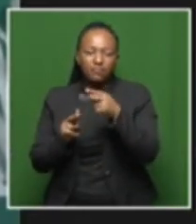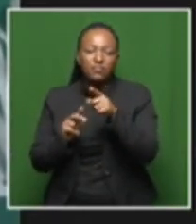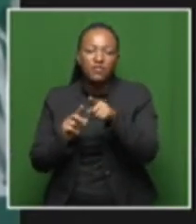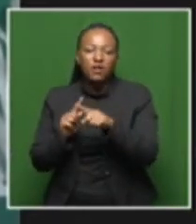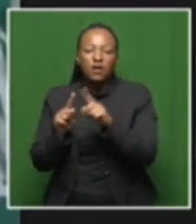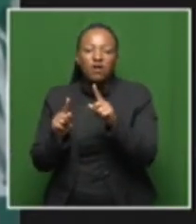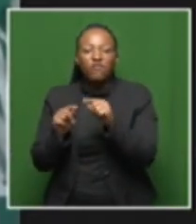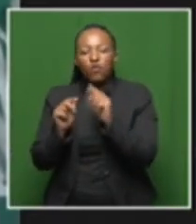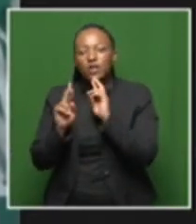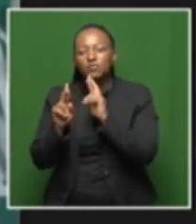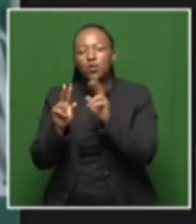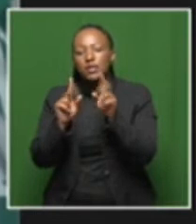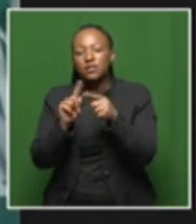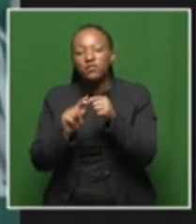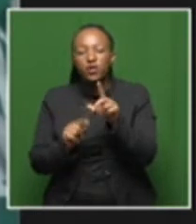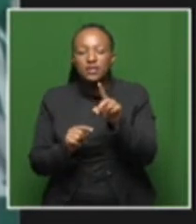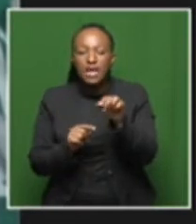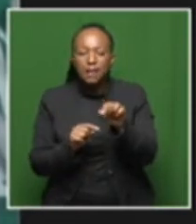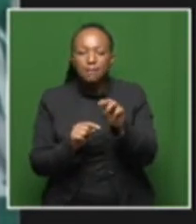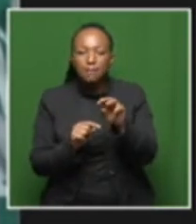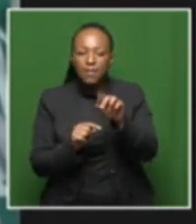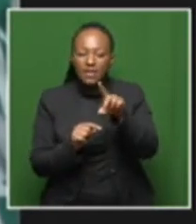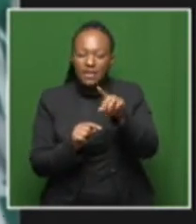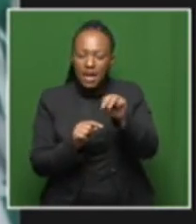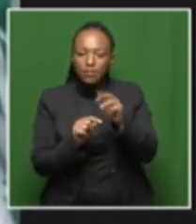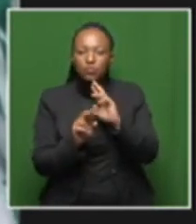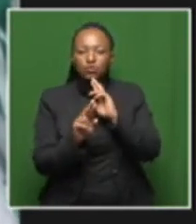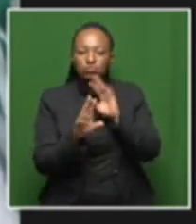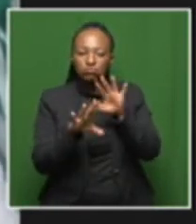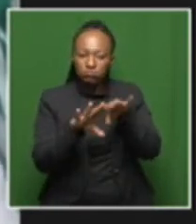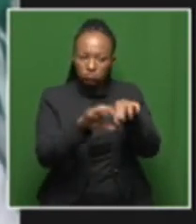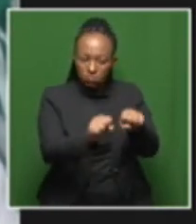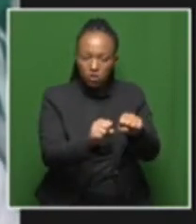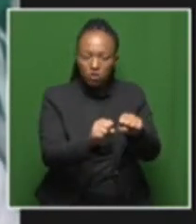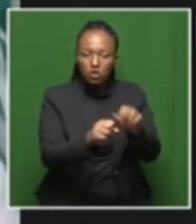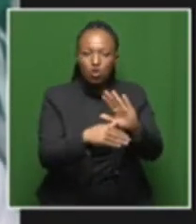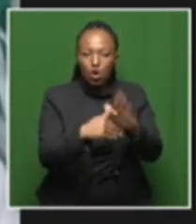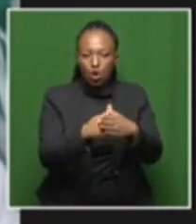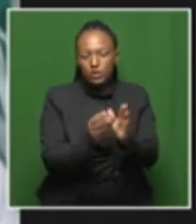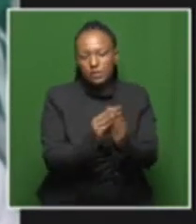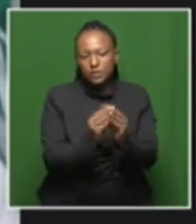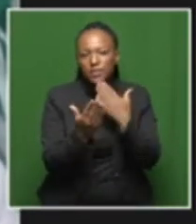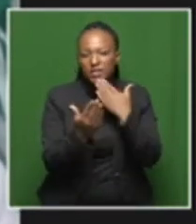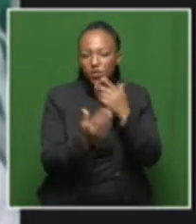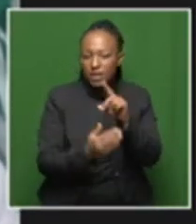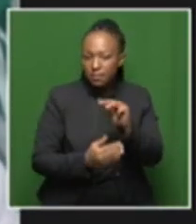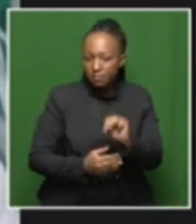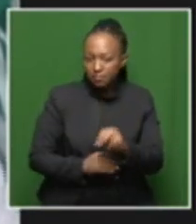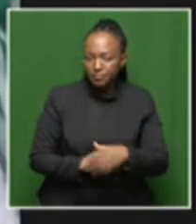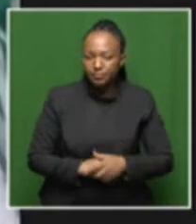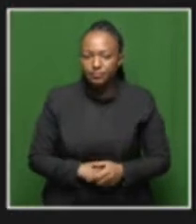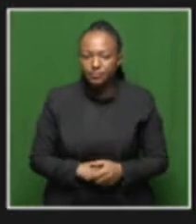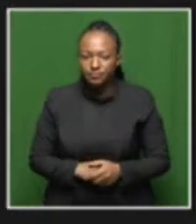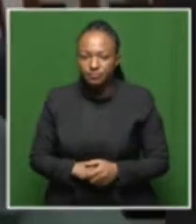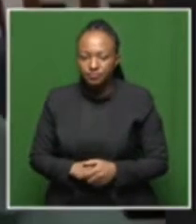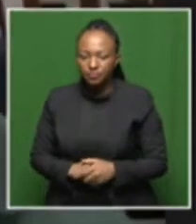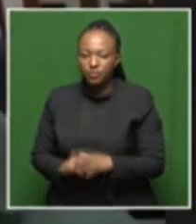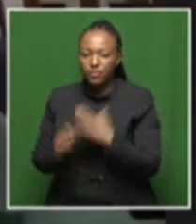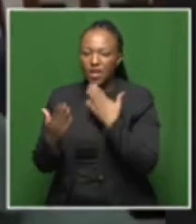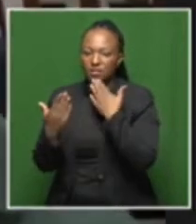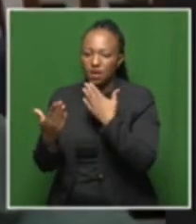the issues, and allow the DM to take over and close the session. Thank you very much, DM. Thank you very